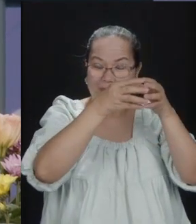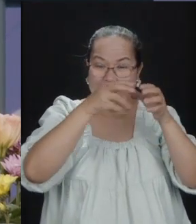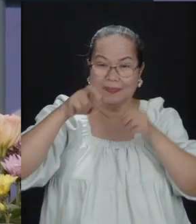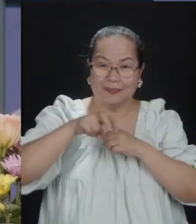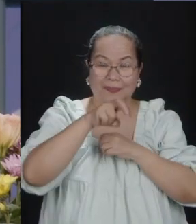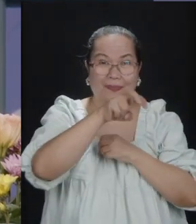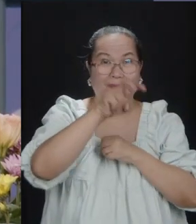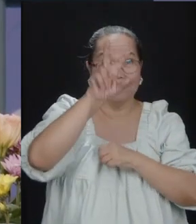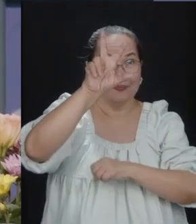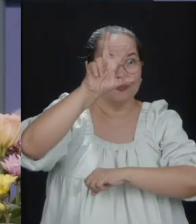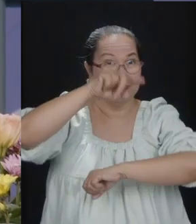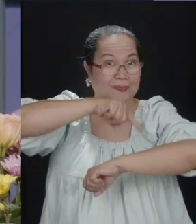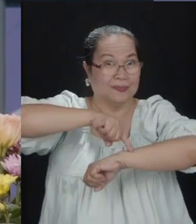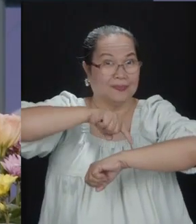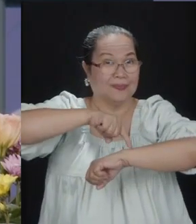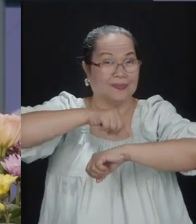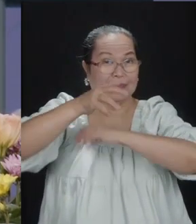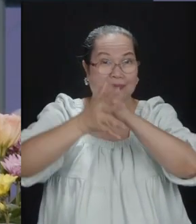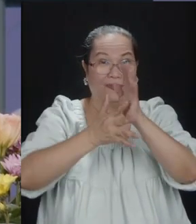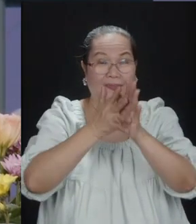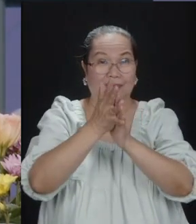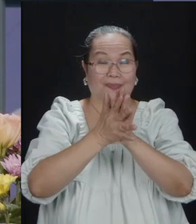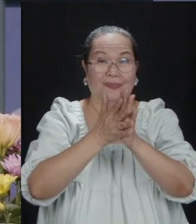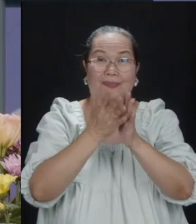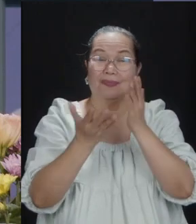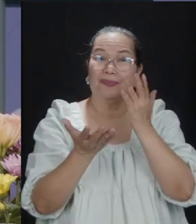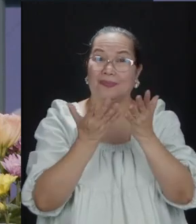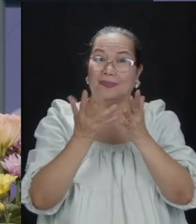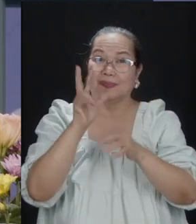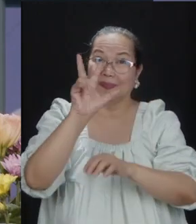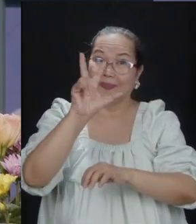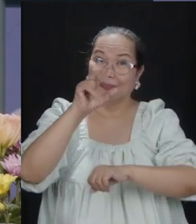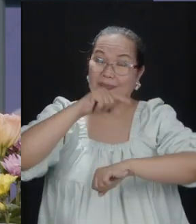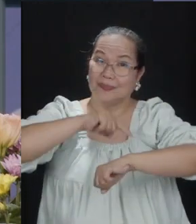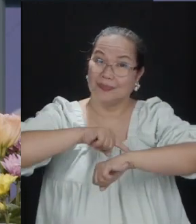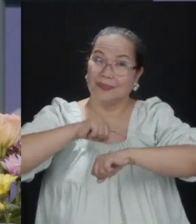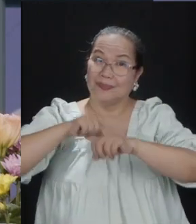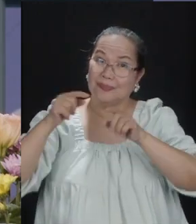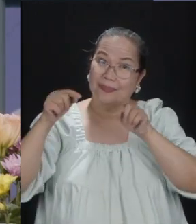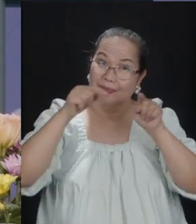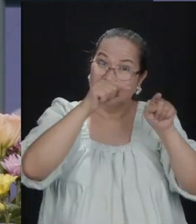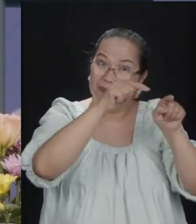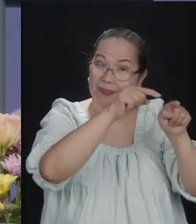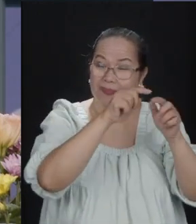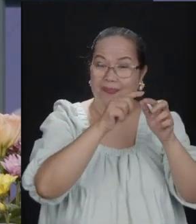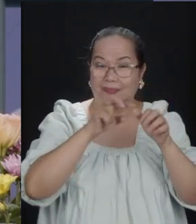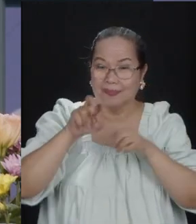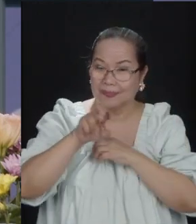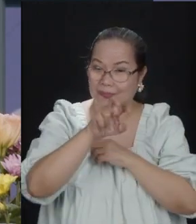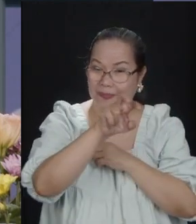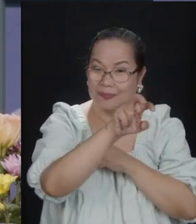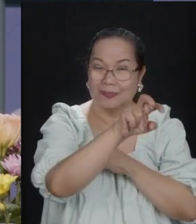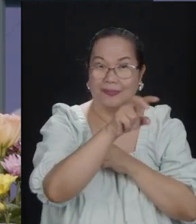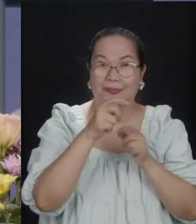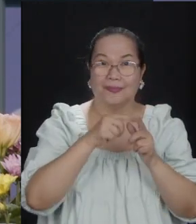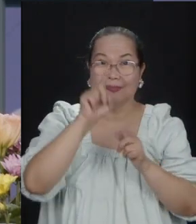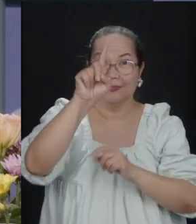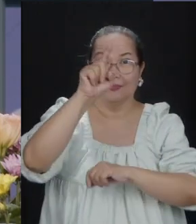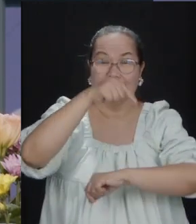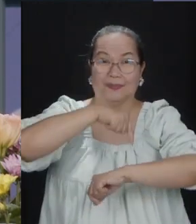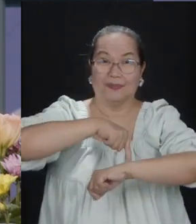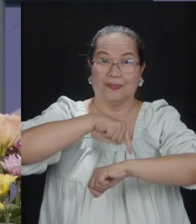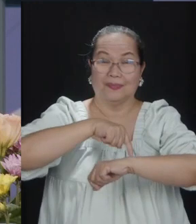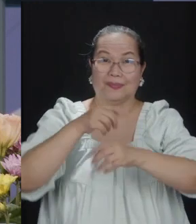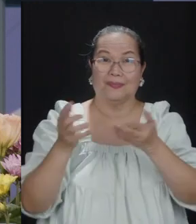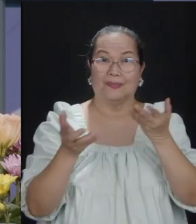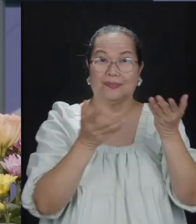3 times for the required feasts, or perhaps he visited 3 times, and for that, and there was that one time that he